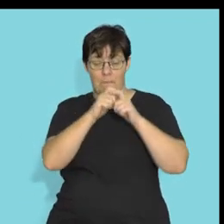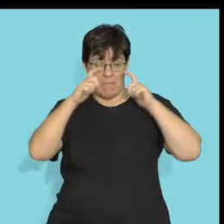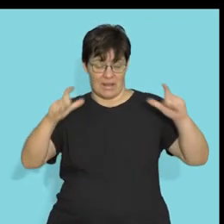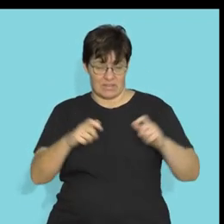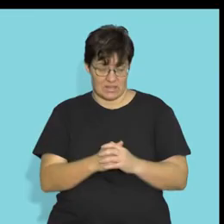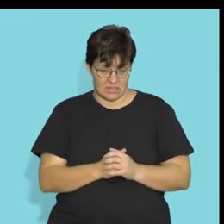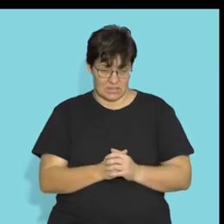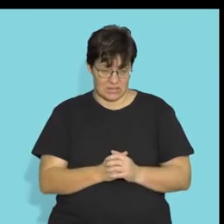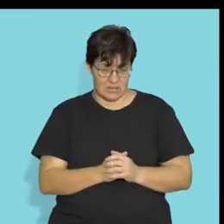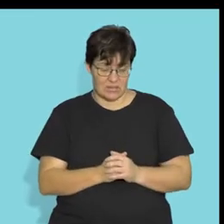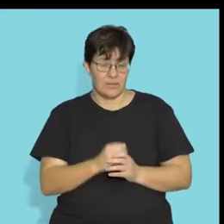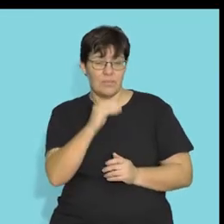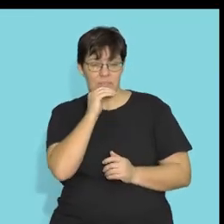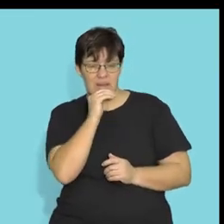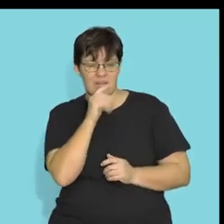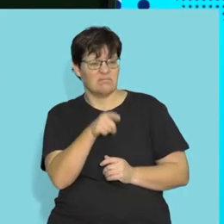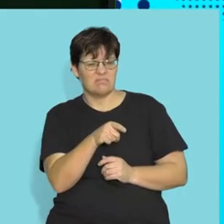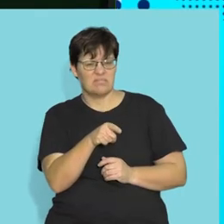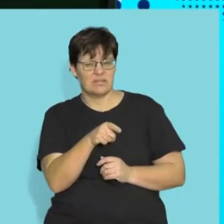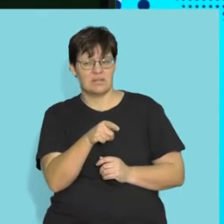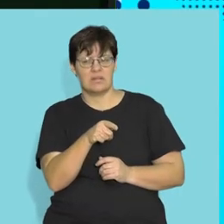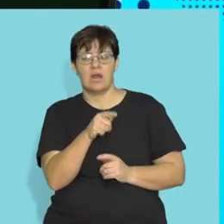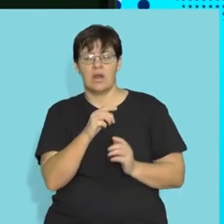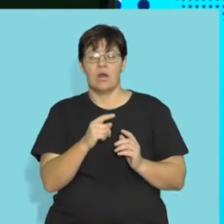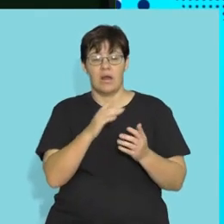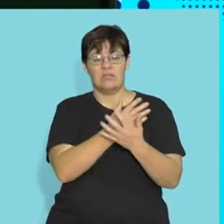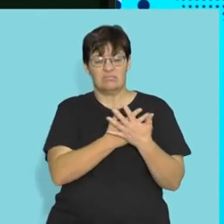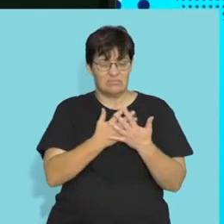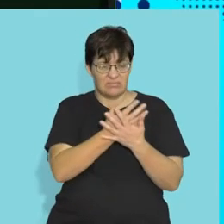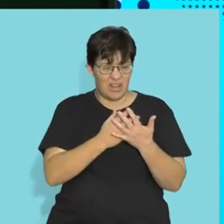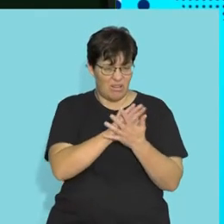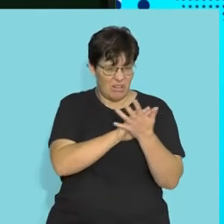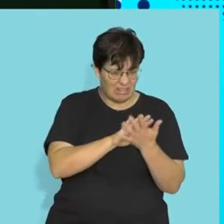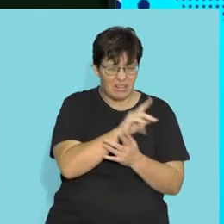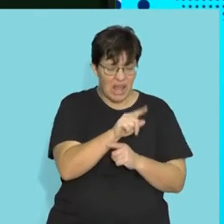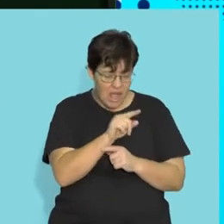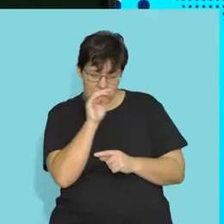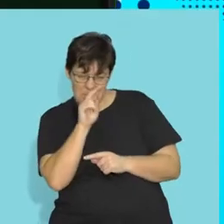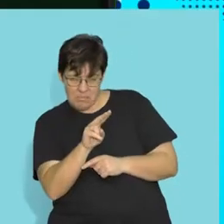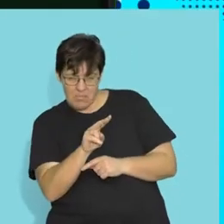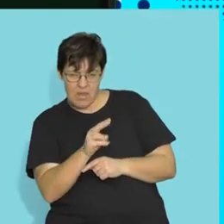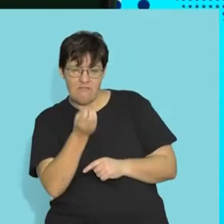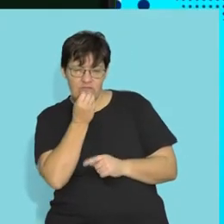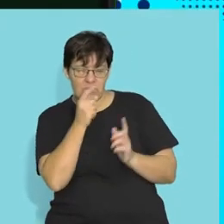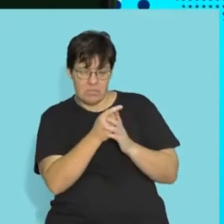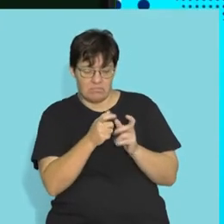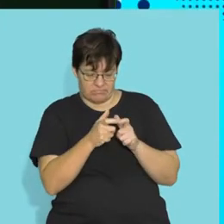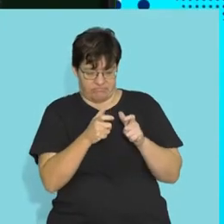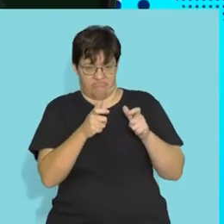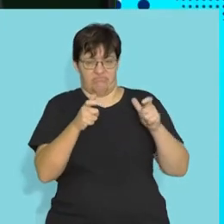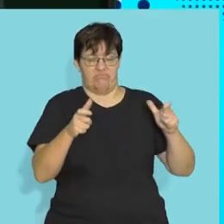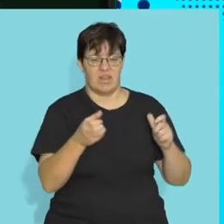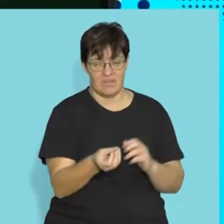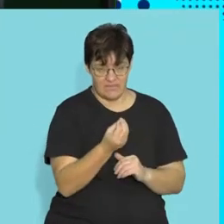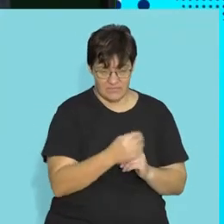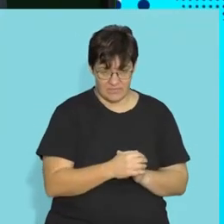biomagnification. So the magnification refers to how the toxin builds up in a food chain, becoming significantly larger.